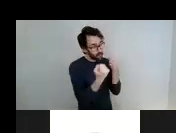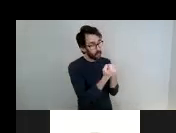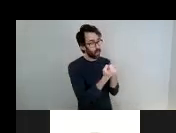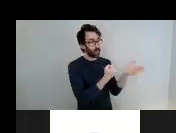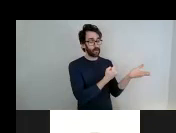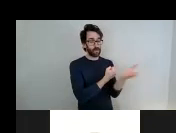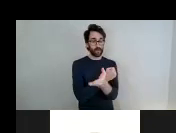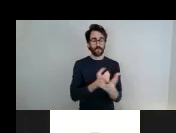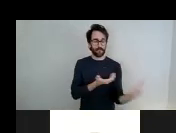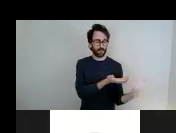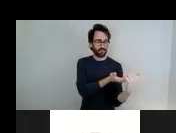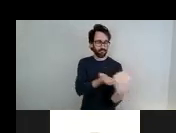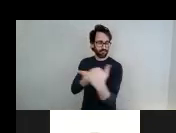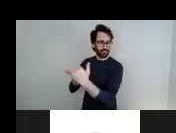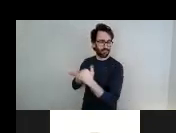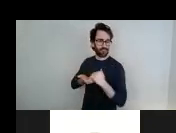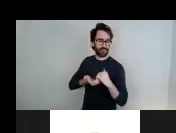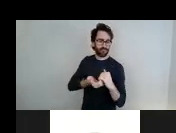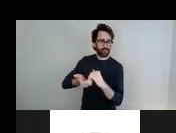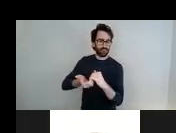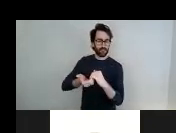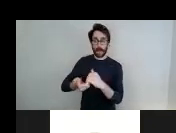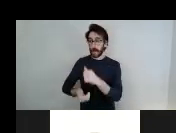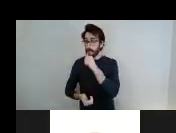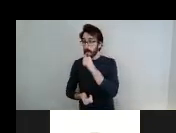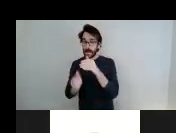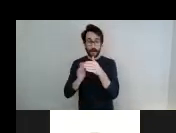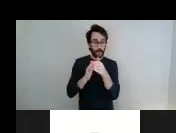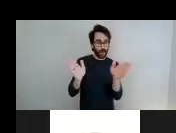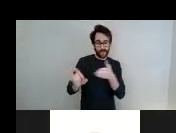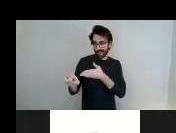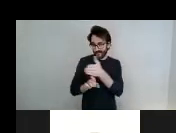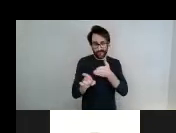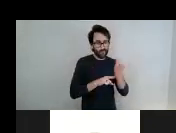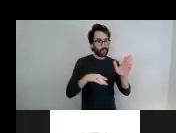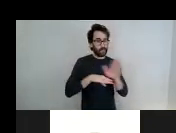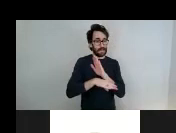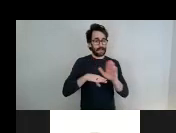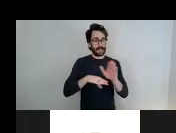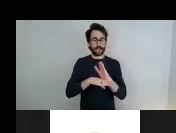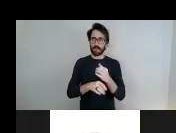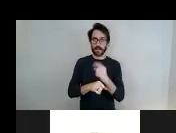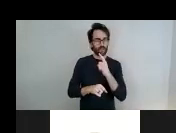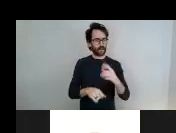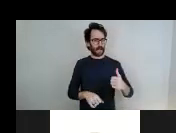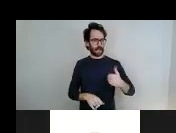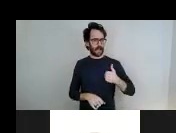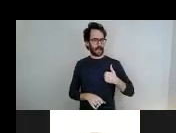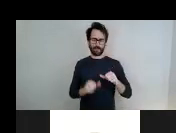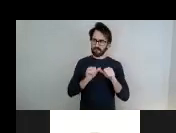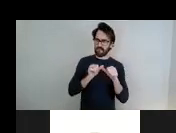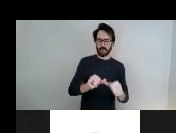strengthen partnerships between the private and public sector to aim at maintaining Canada's strong economic